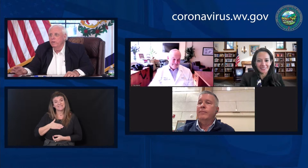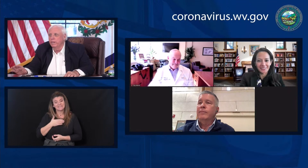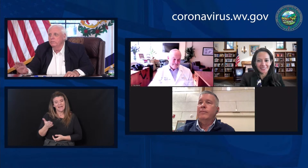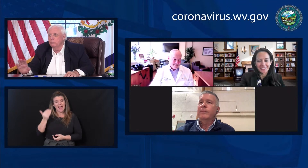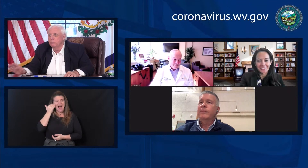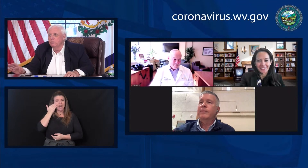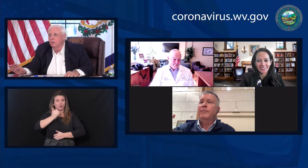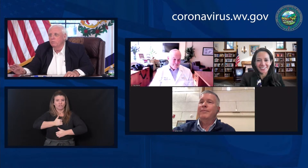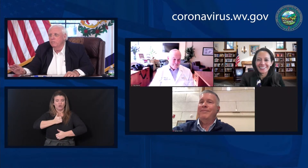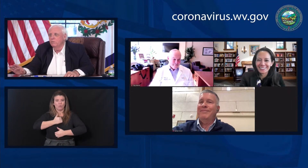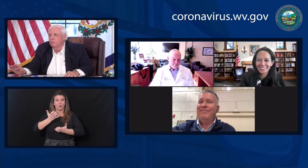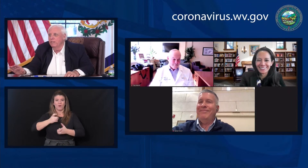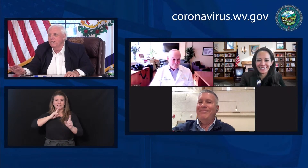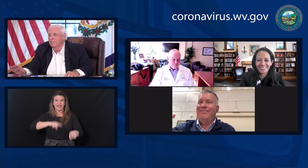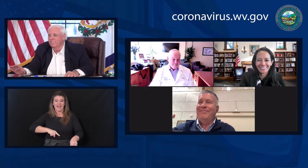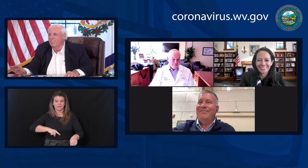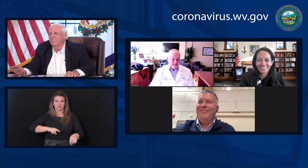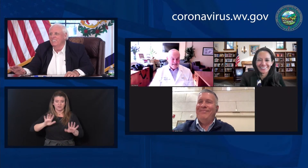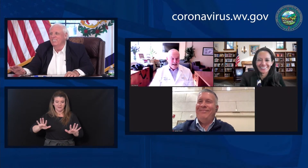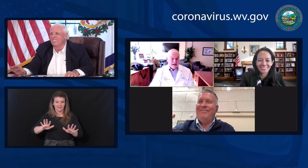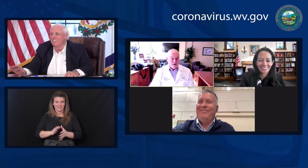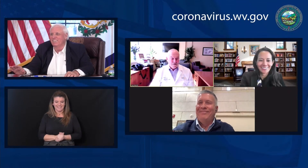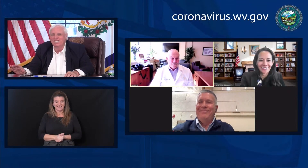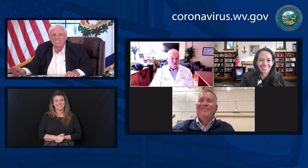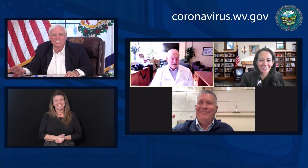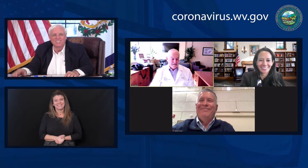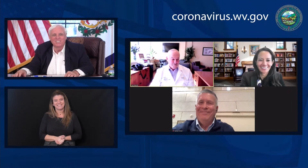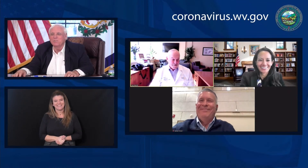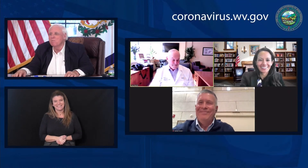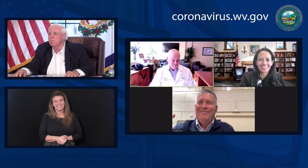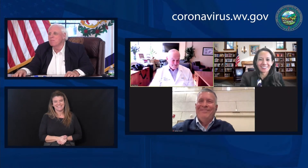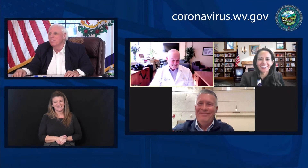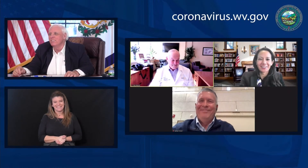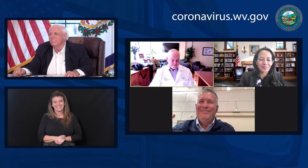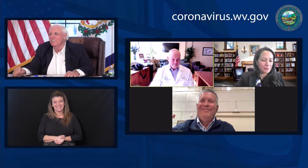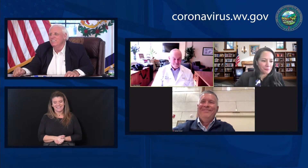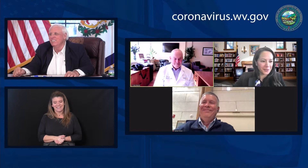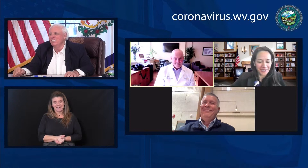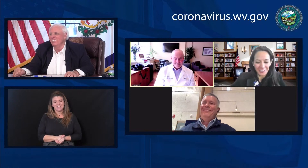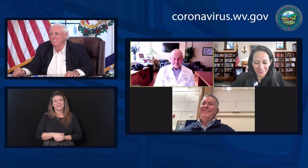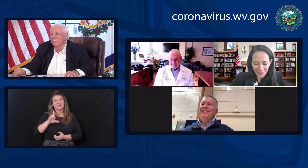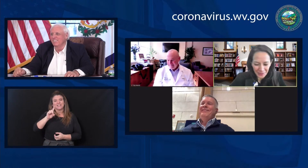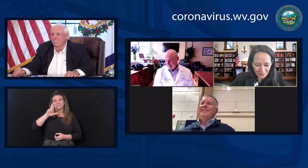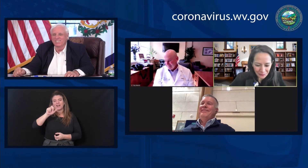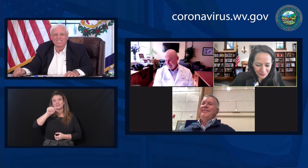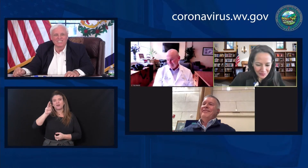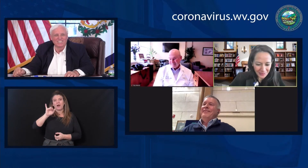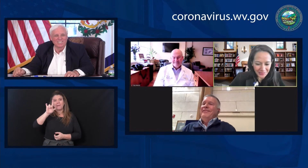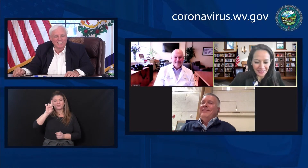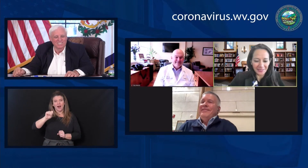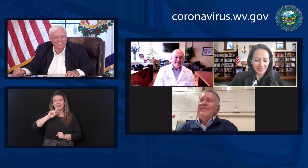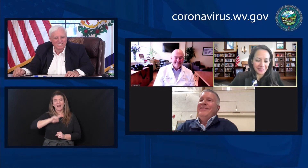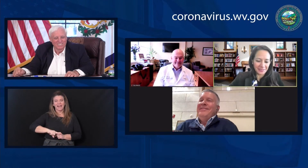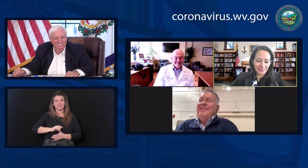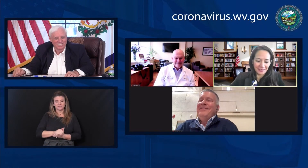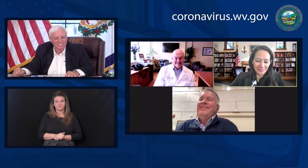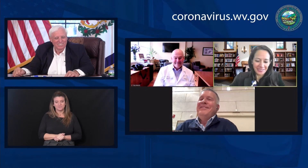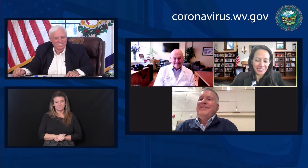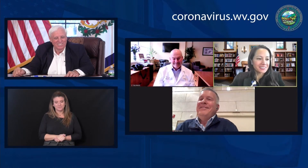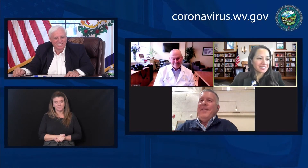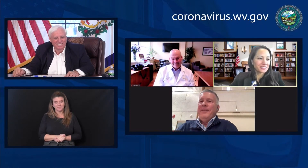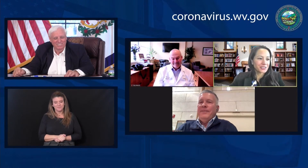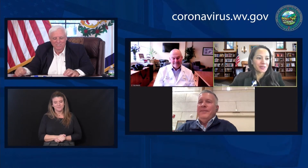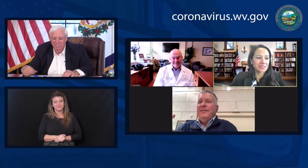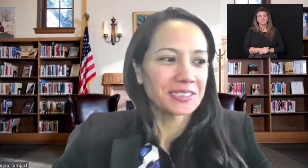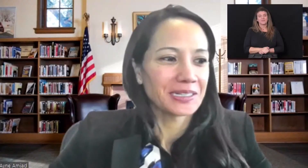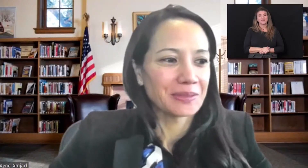you want to answer it, but don't do it right now. Why don't you take this one? All right, Governor.